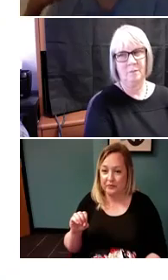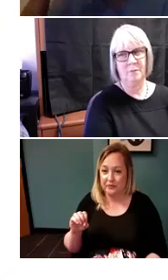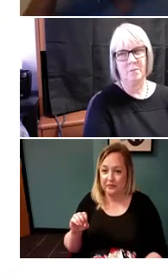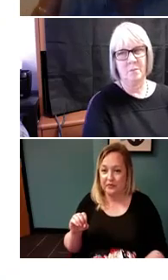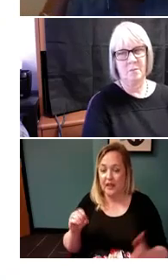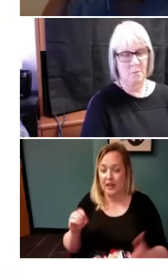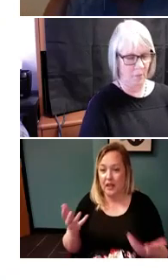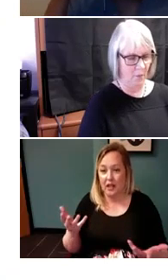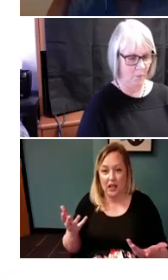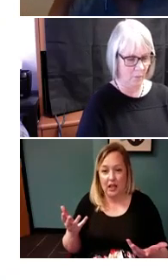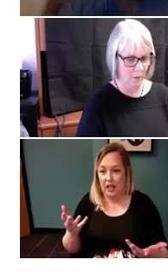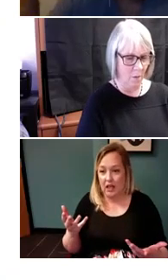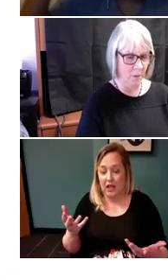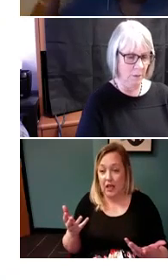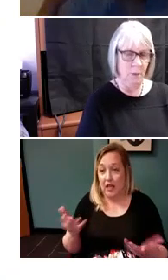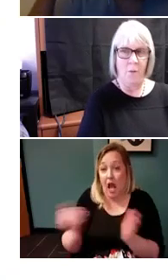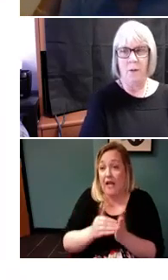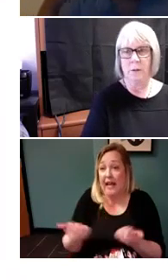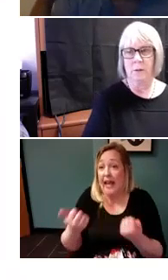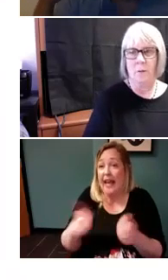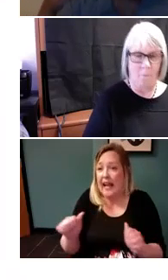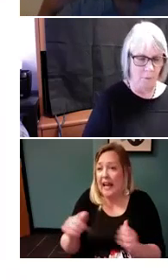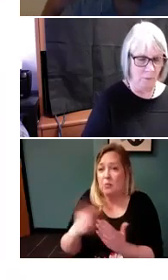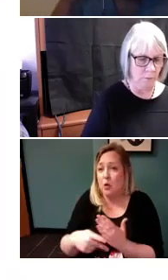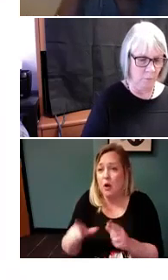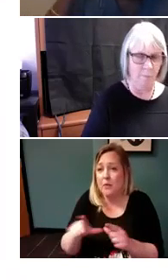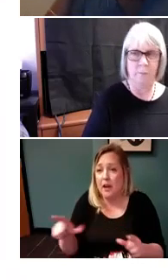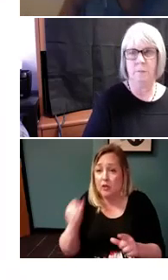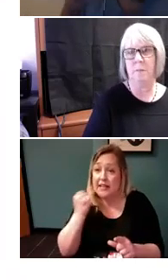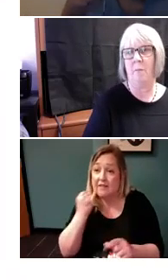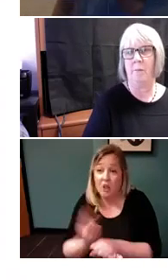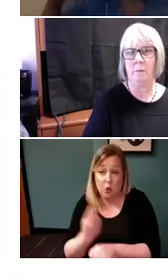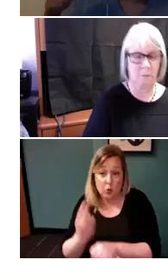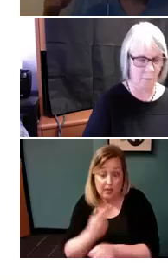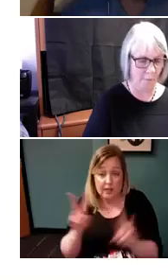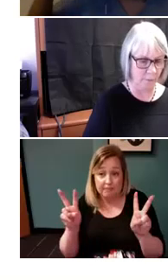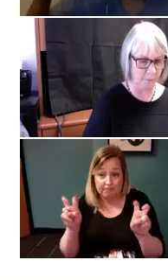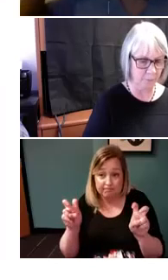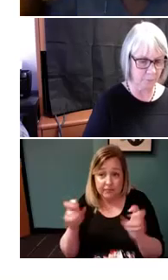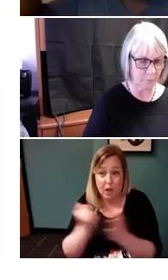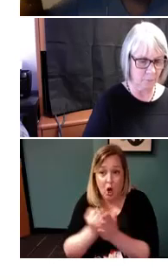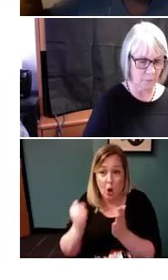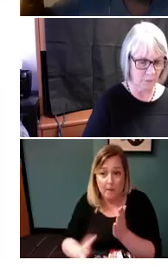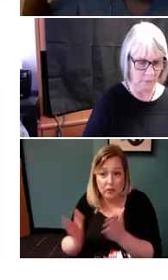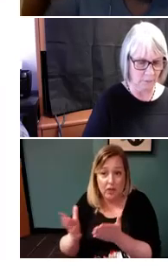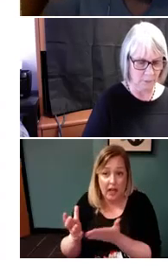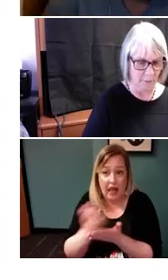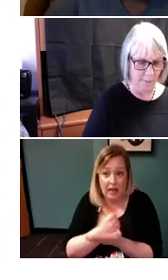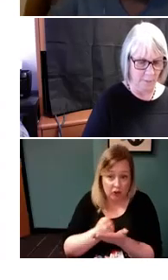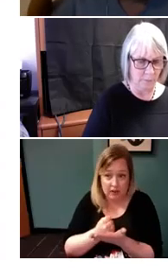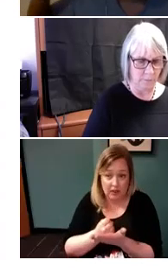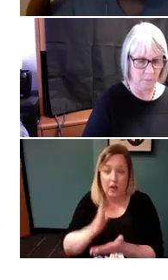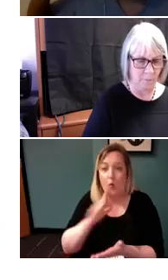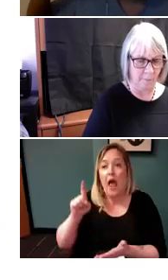Eric, again, any programming language that uses garbage collection would have to spend extra time